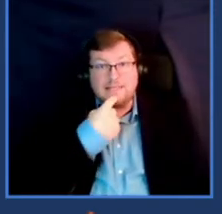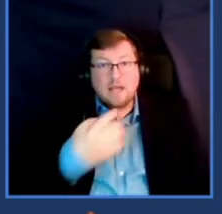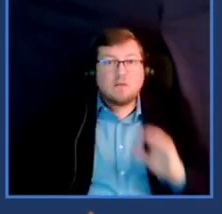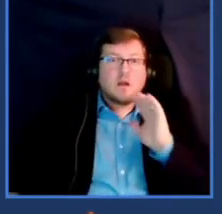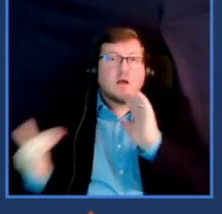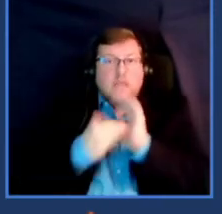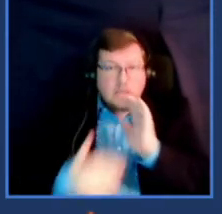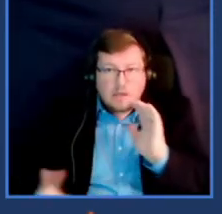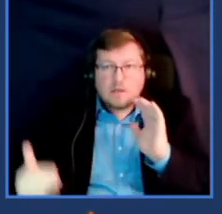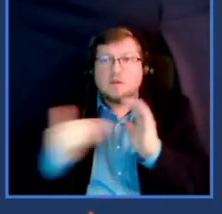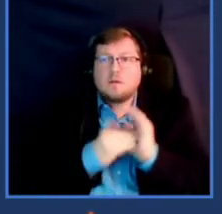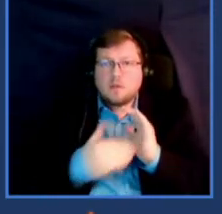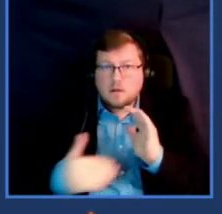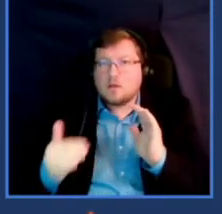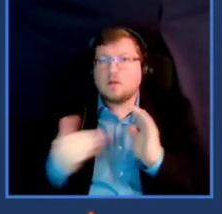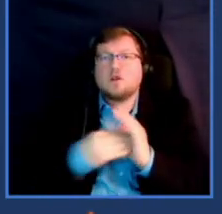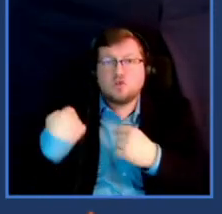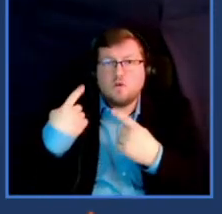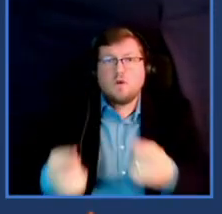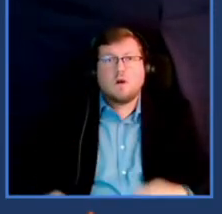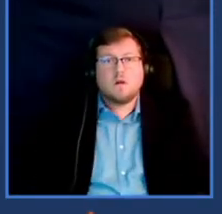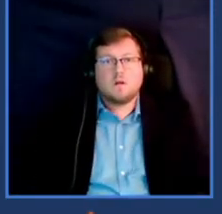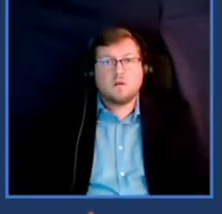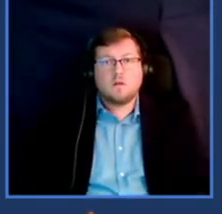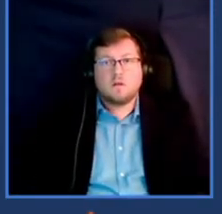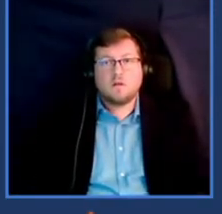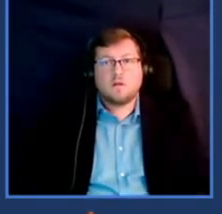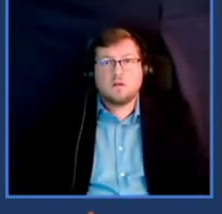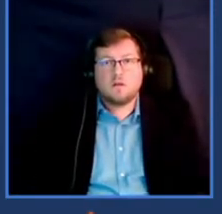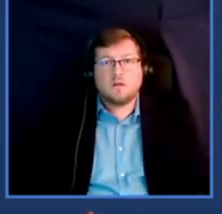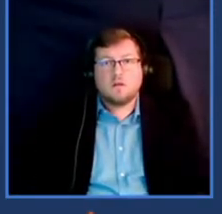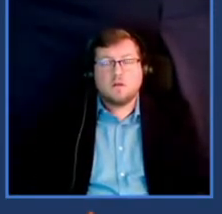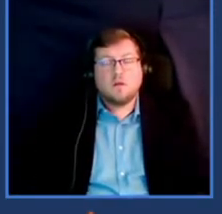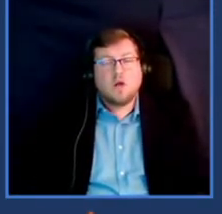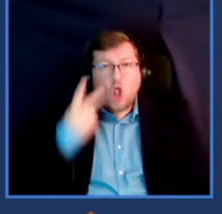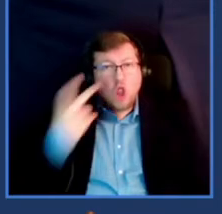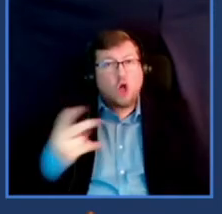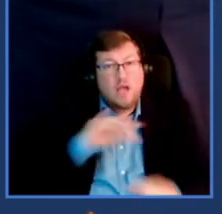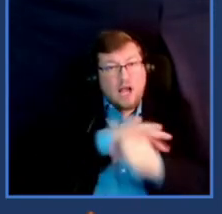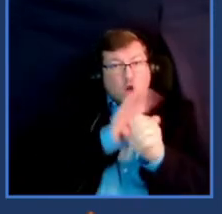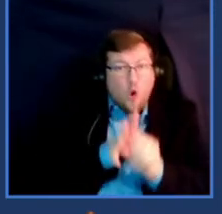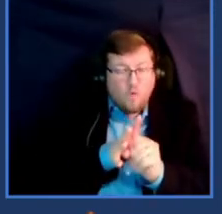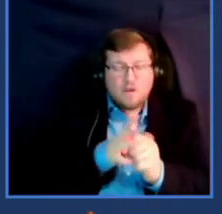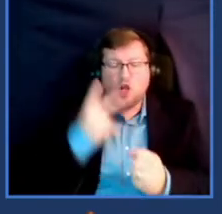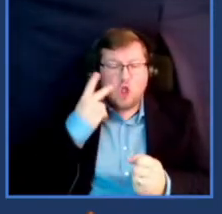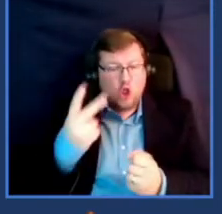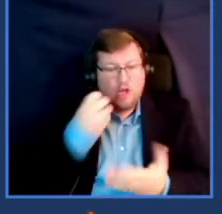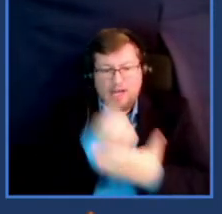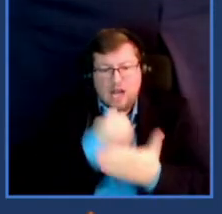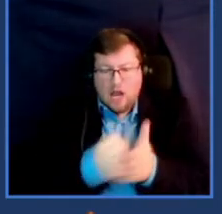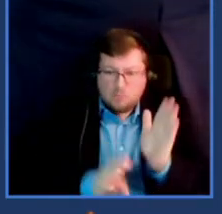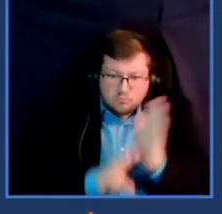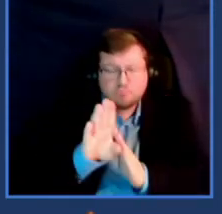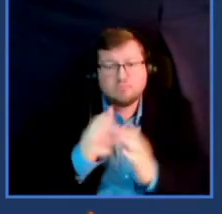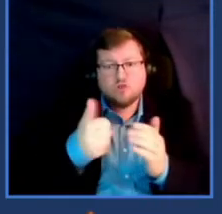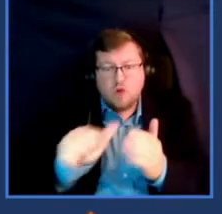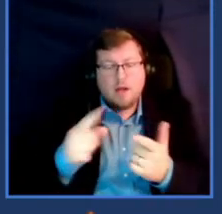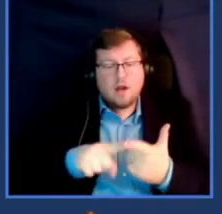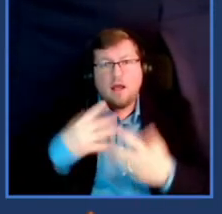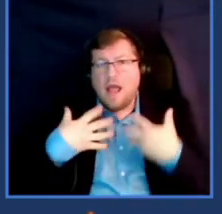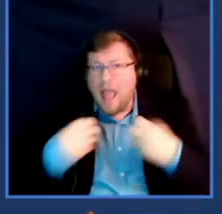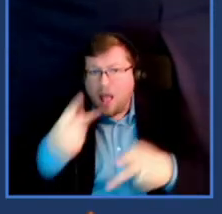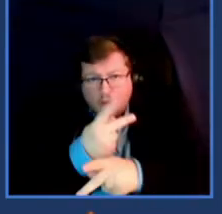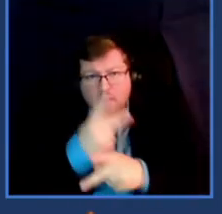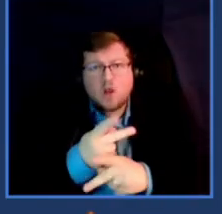Look, I'm dealing with COVID. I'm revitalizing our economy, our health care, our voting rights,